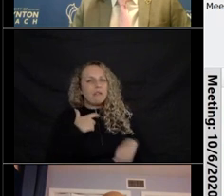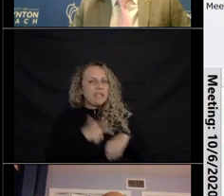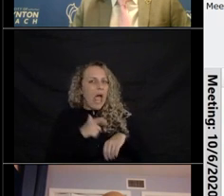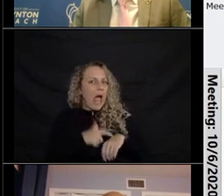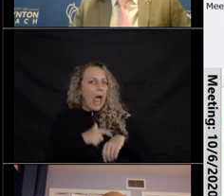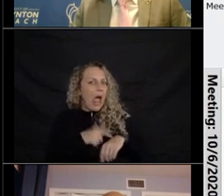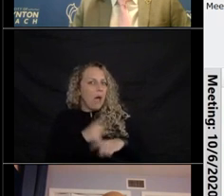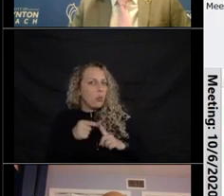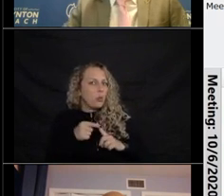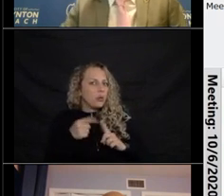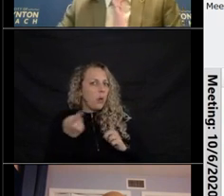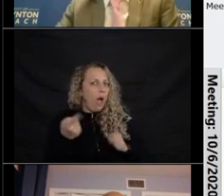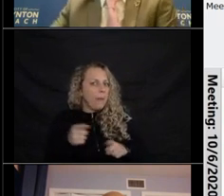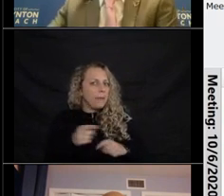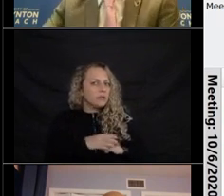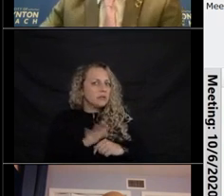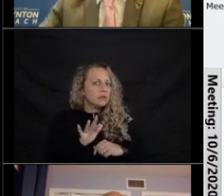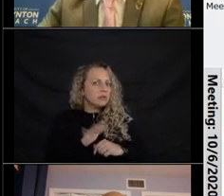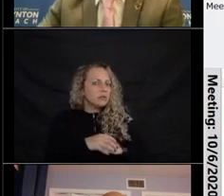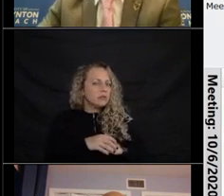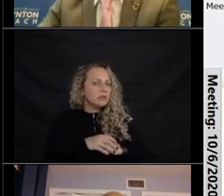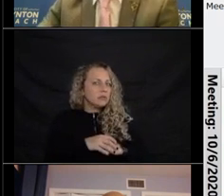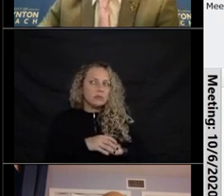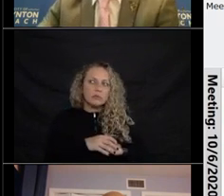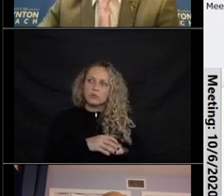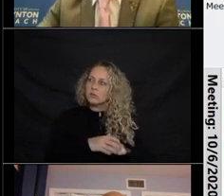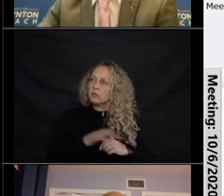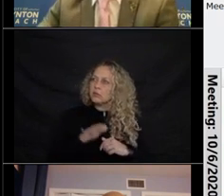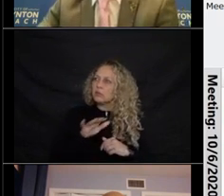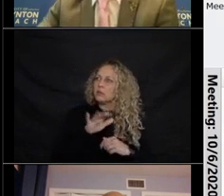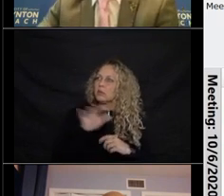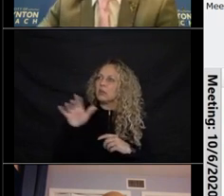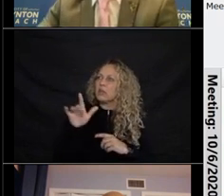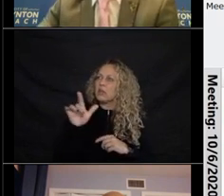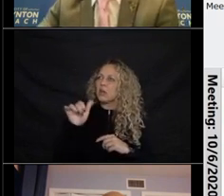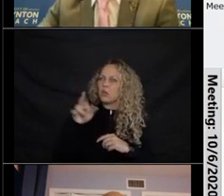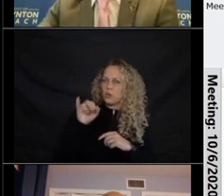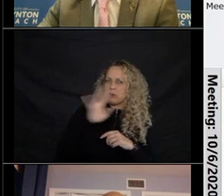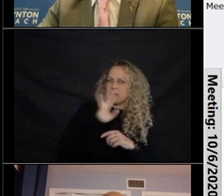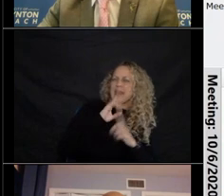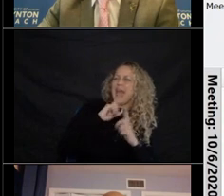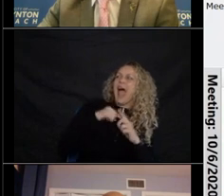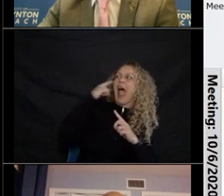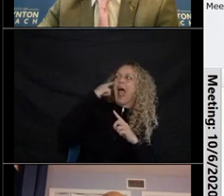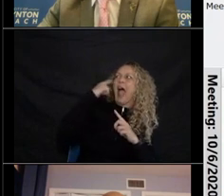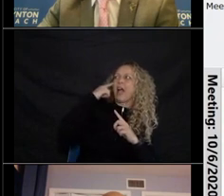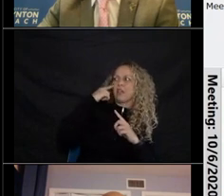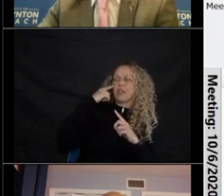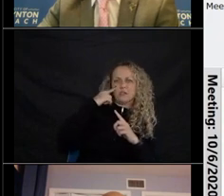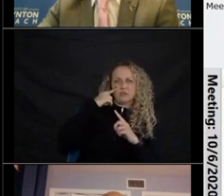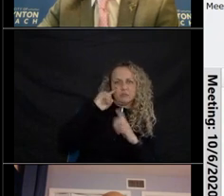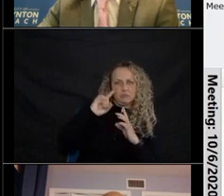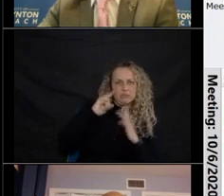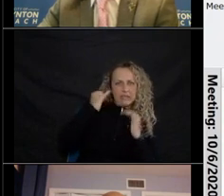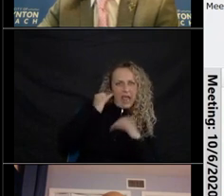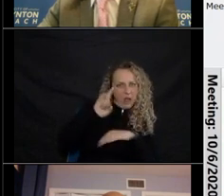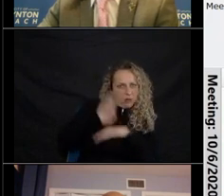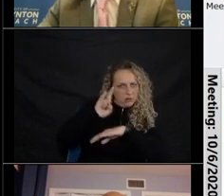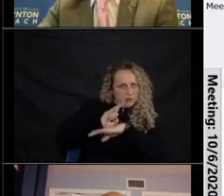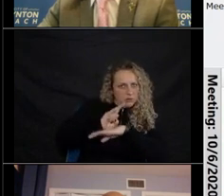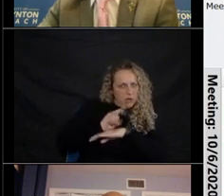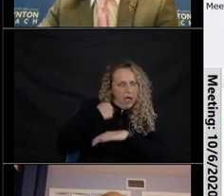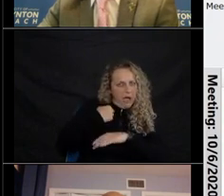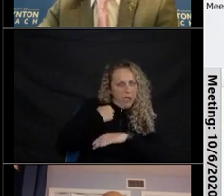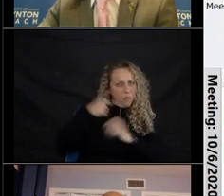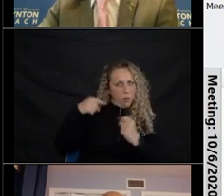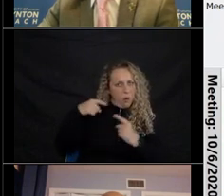on when that's going to happen? Go ahead, Laurie. Listening. I think it's up. It's up and active as of right now. John,